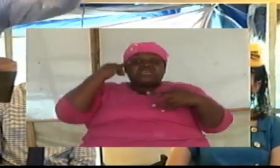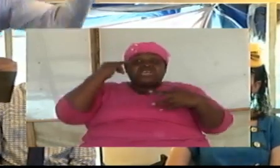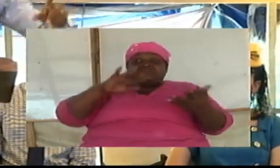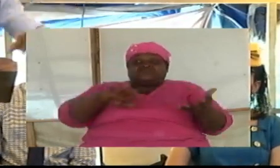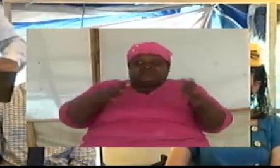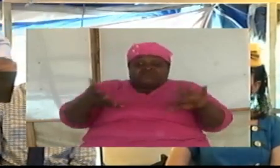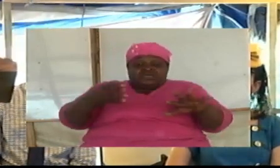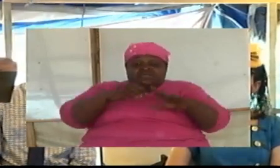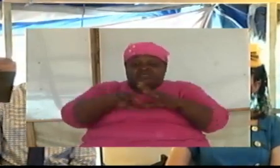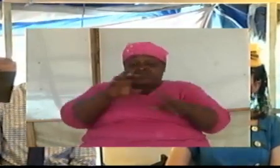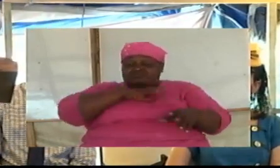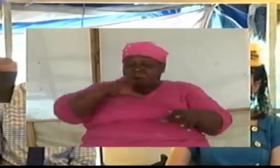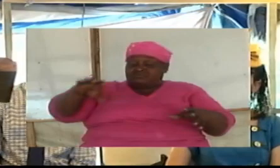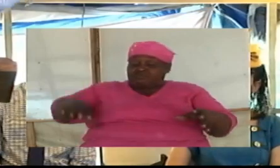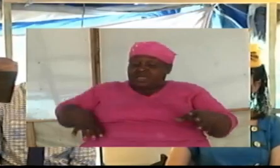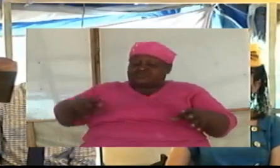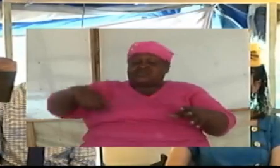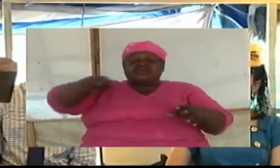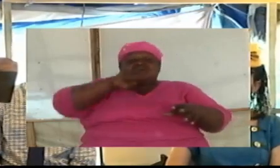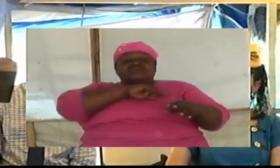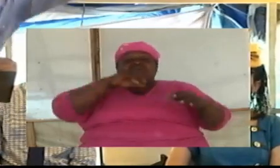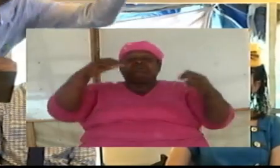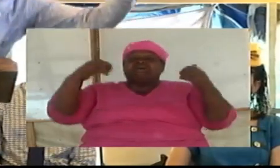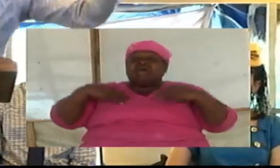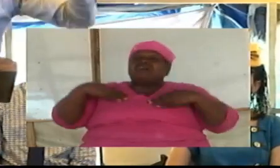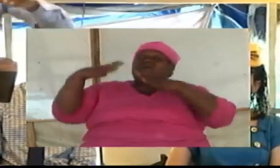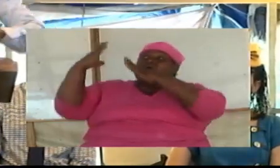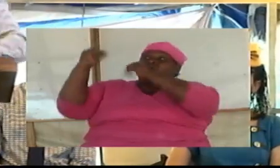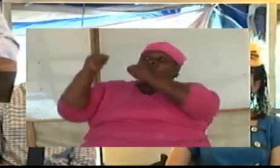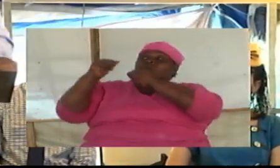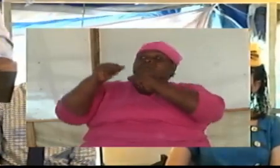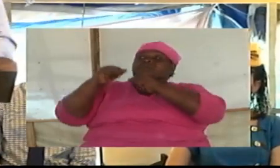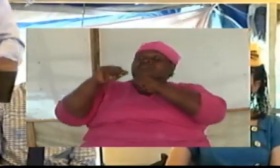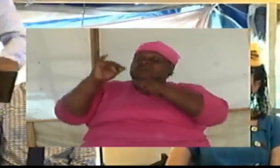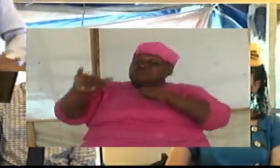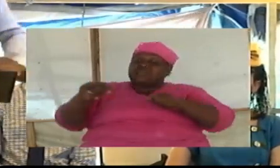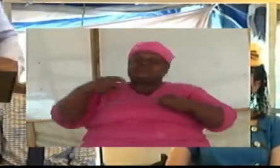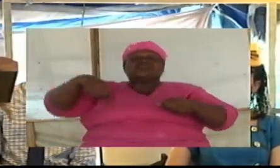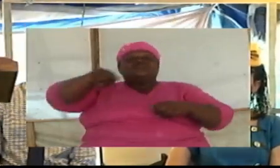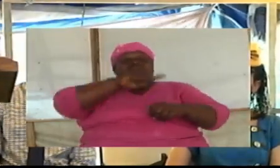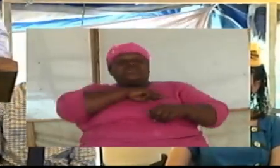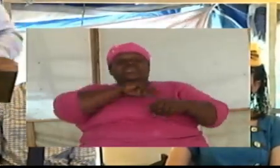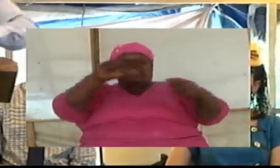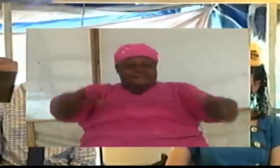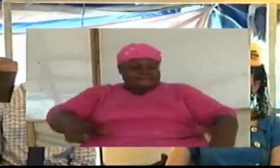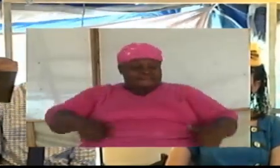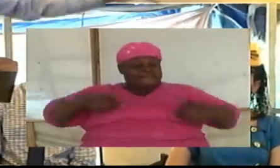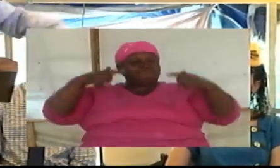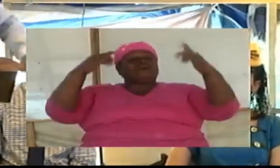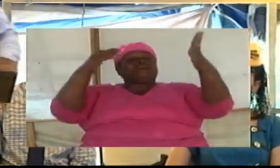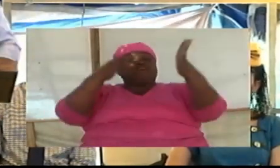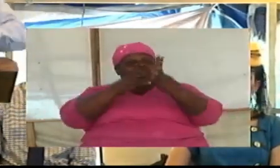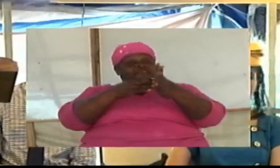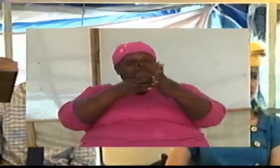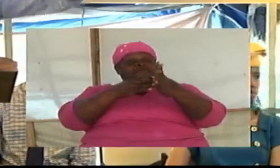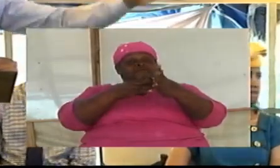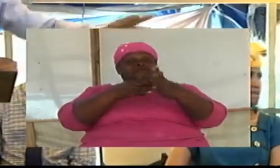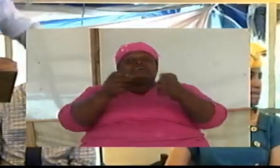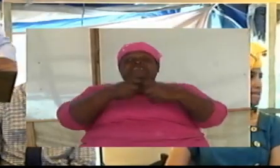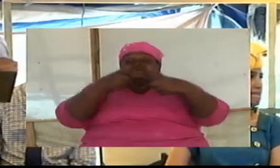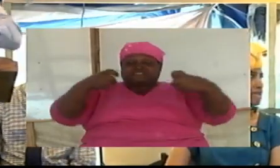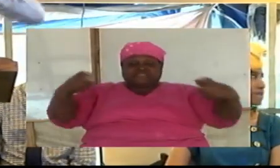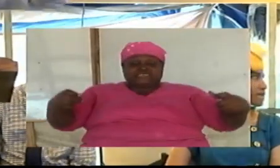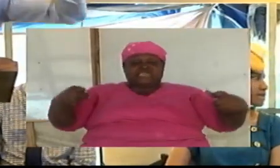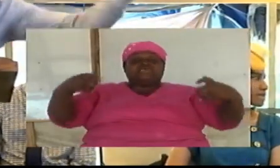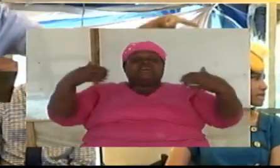hope that we shall live again. Hallelujah. Praise the Lord Jesus. Sin and death hath